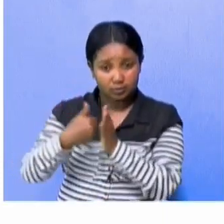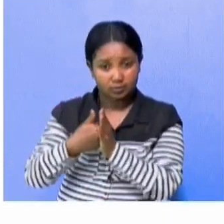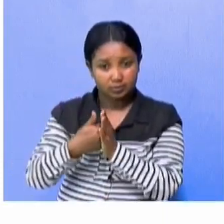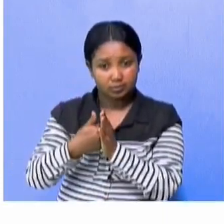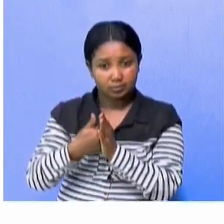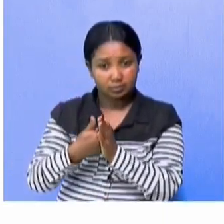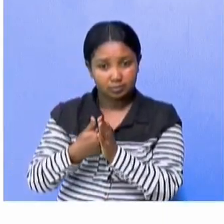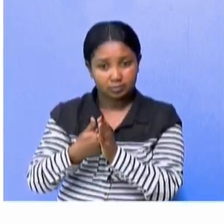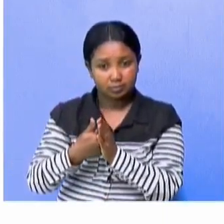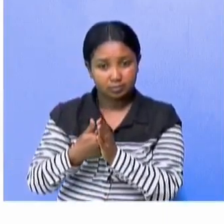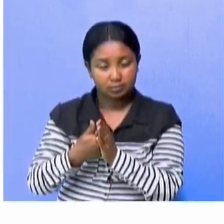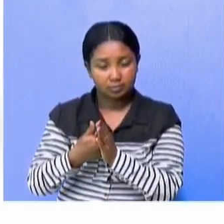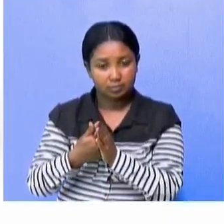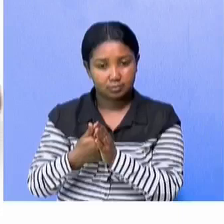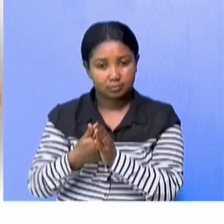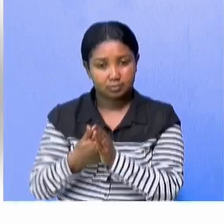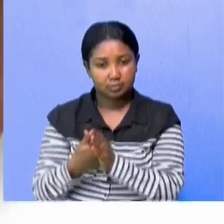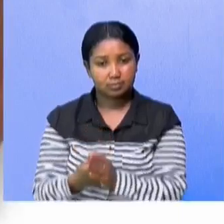keep